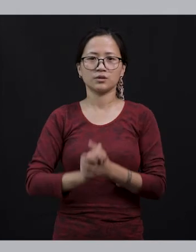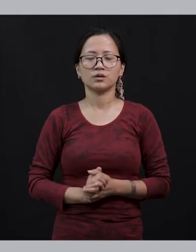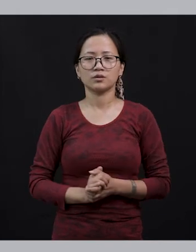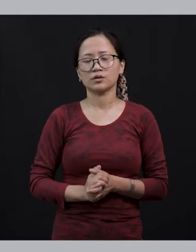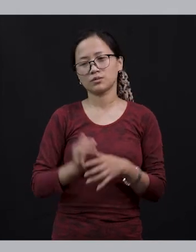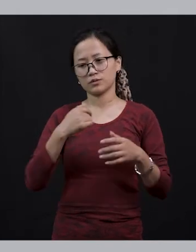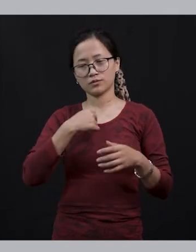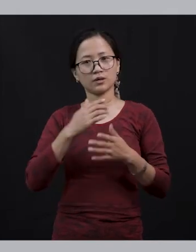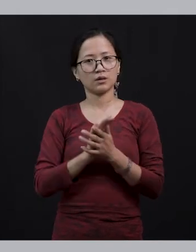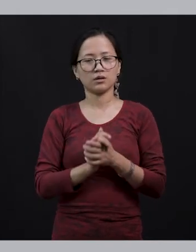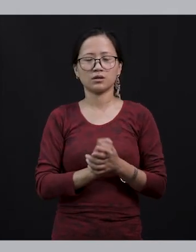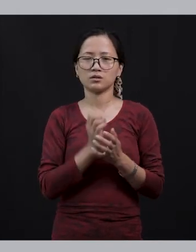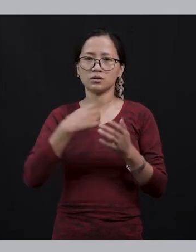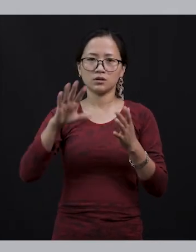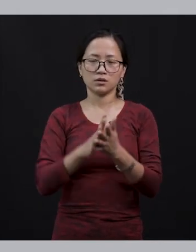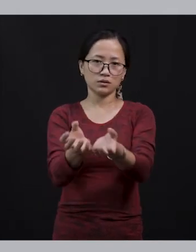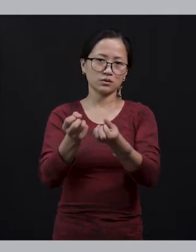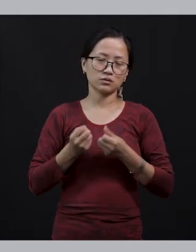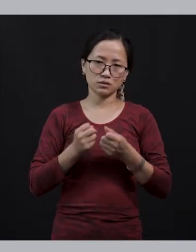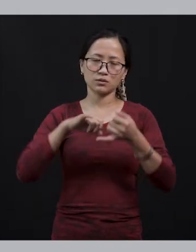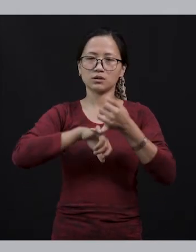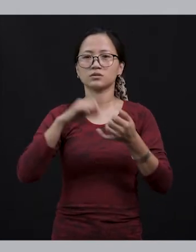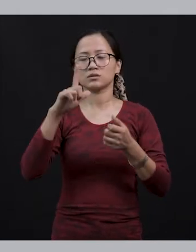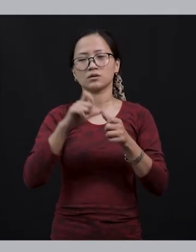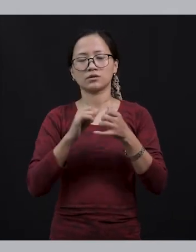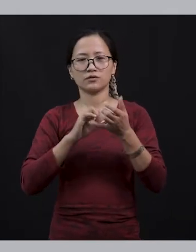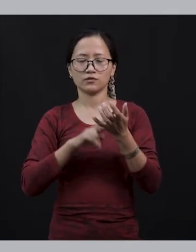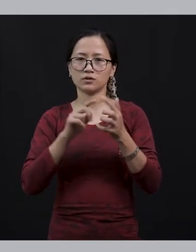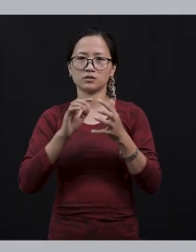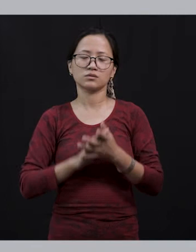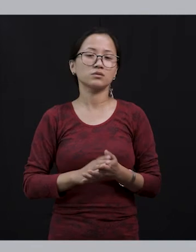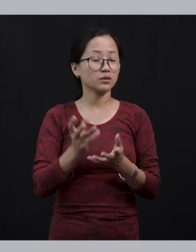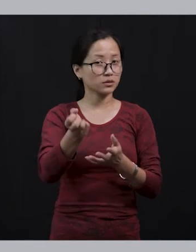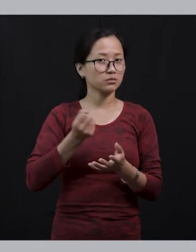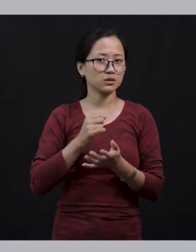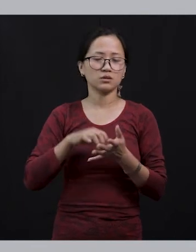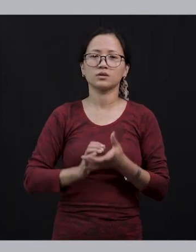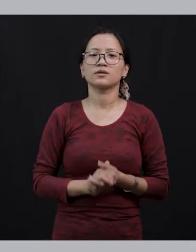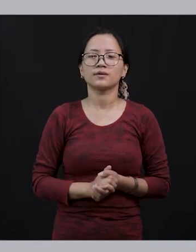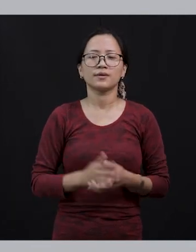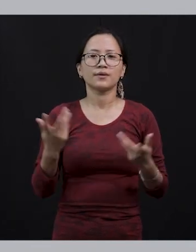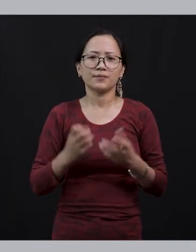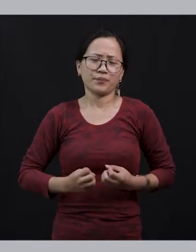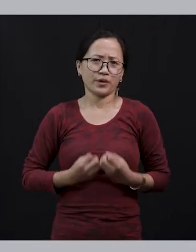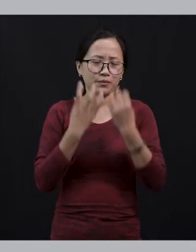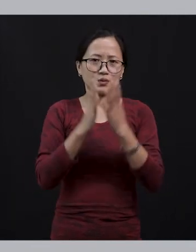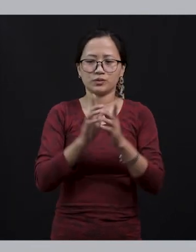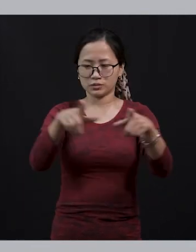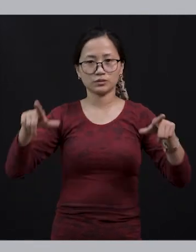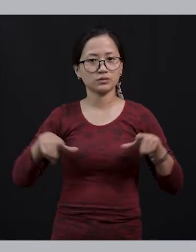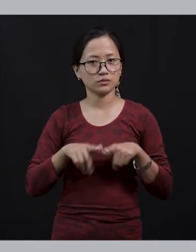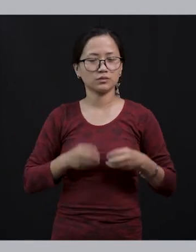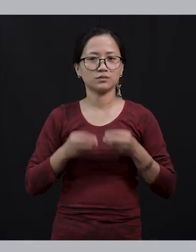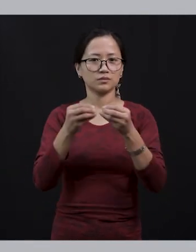I am a slave, they are going to accept me as their sultan. So while the Turkish nobles were happy with the land that